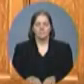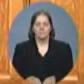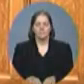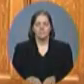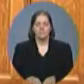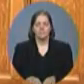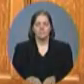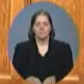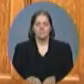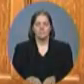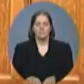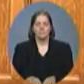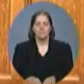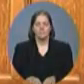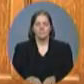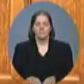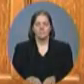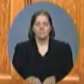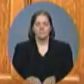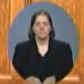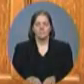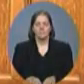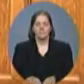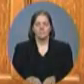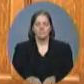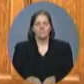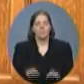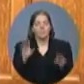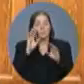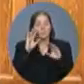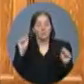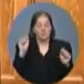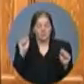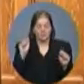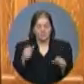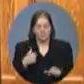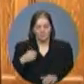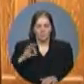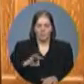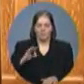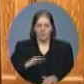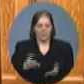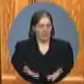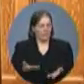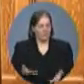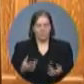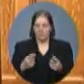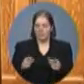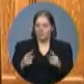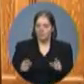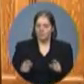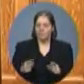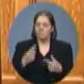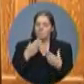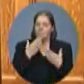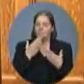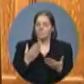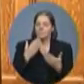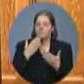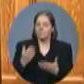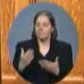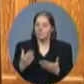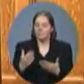Speaker, I would like to take this opportunity to say merci, thank you, to the good people of Miramichi, New